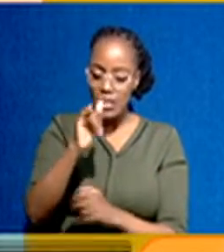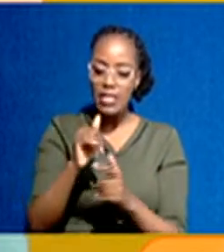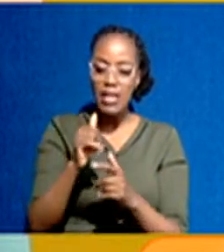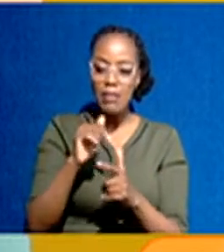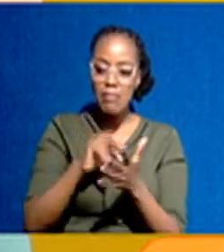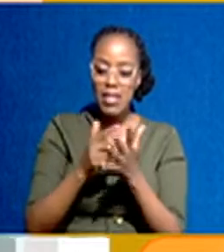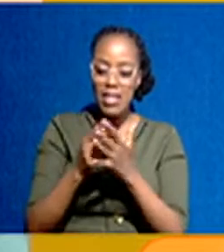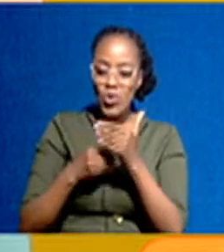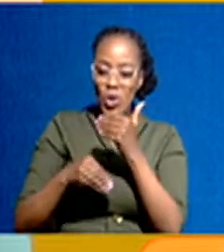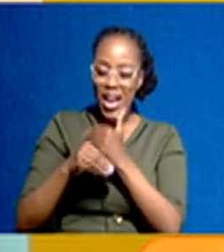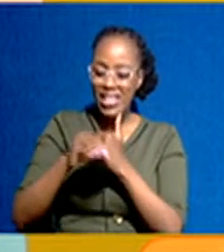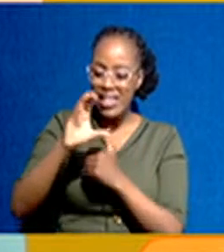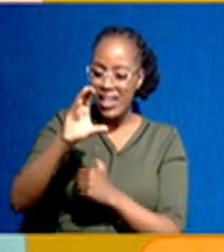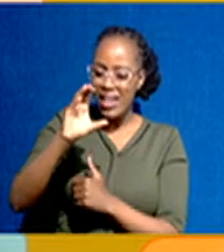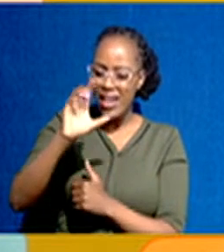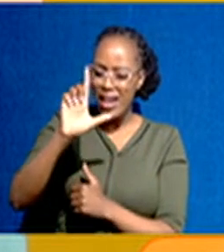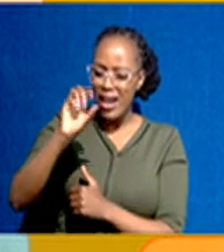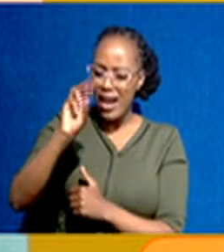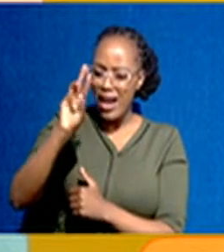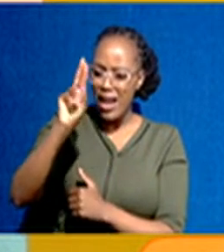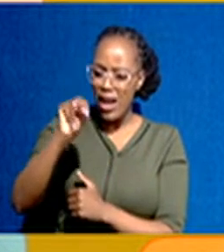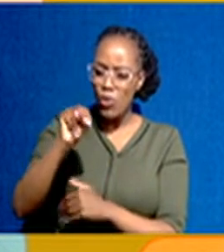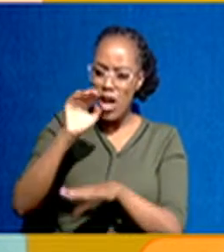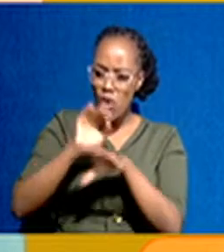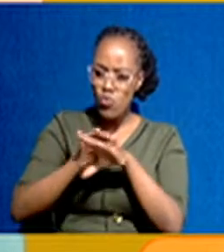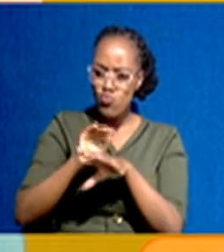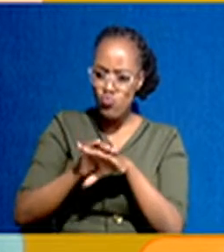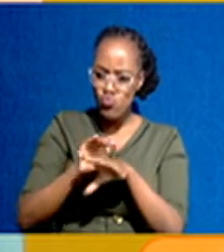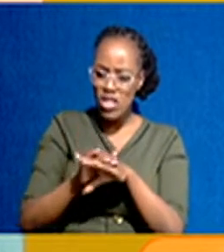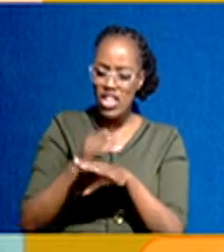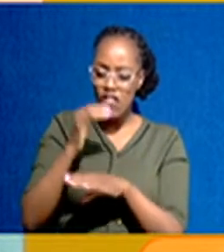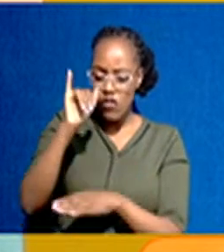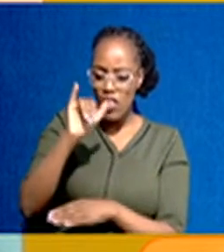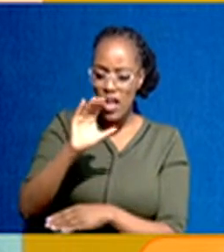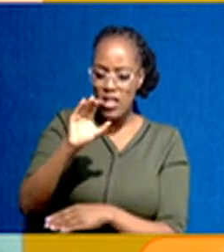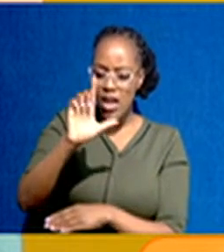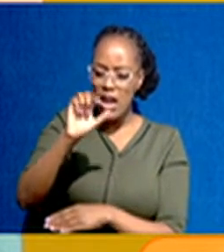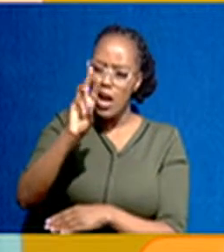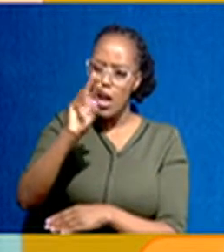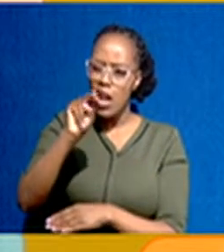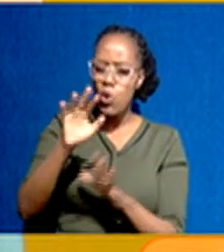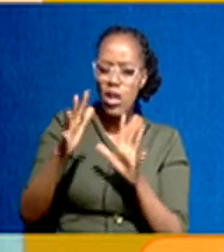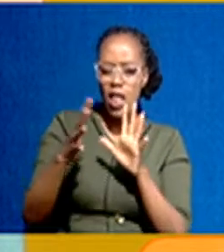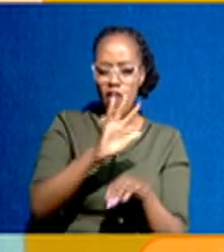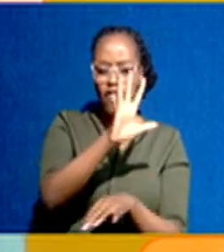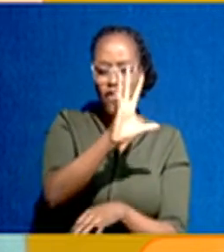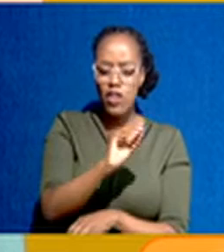Now, a good quality Emax or zirconia crown would cost in the range of